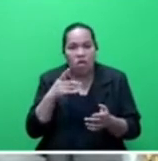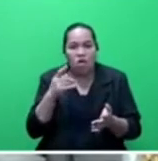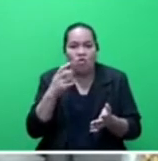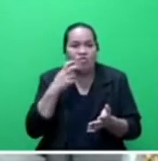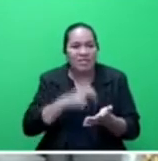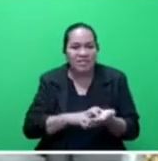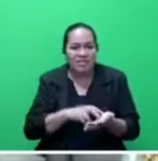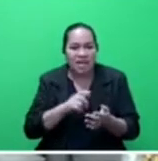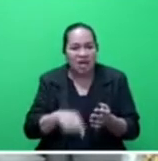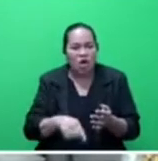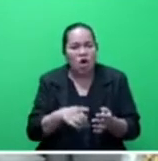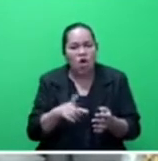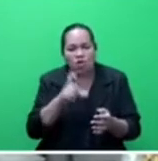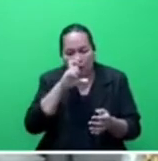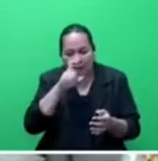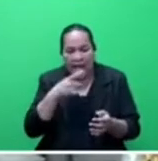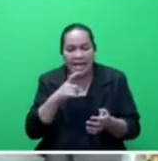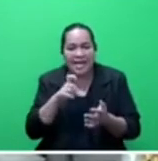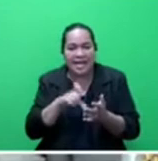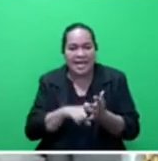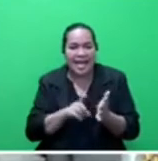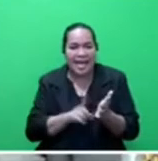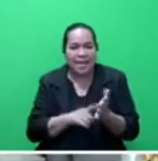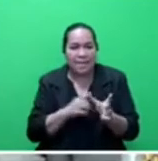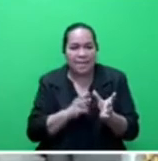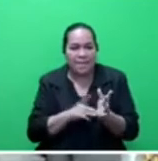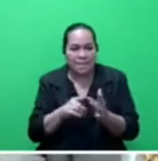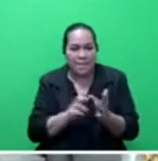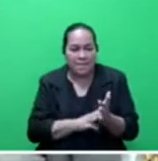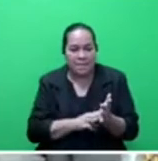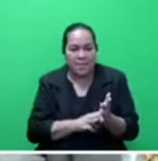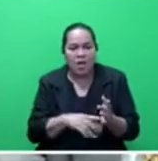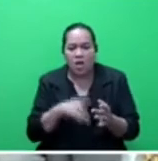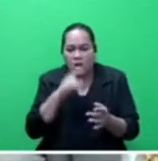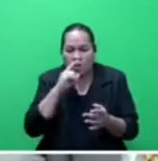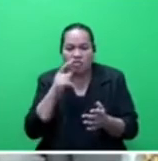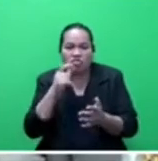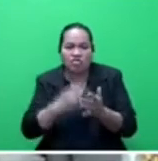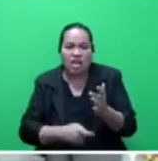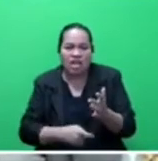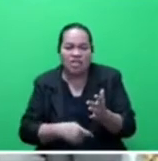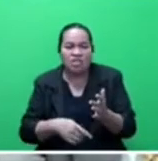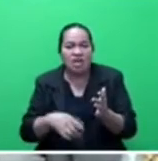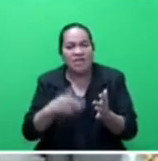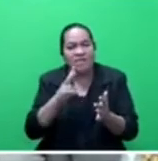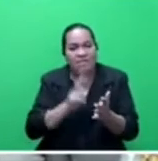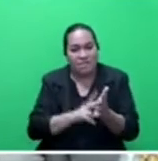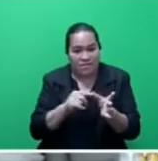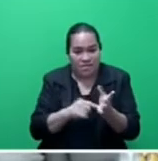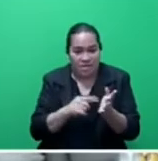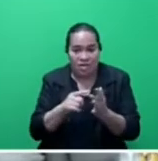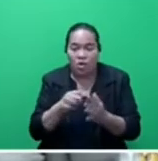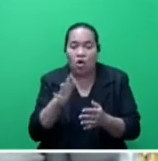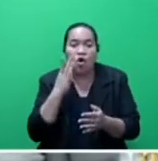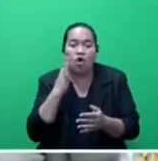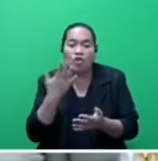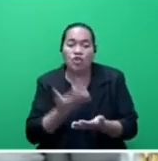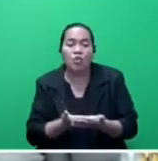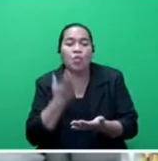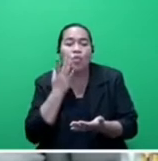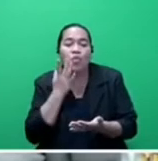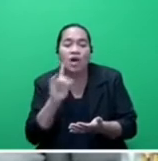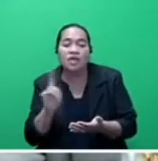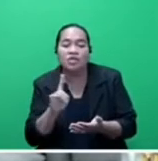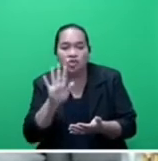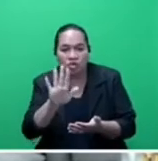VAT on all your construction works and charge VAT on your rental. In 2020, this was repealed, and